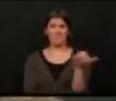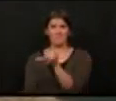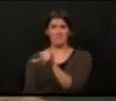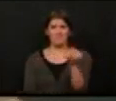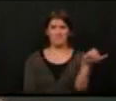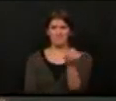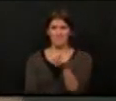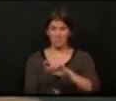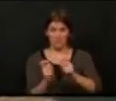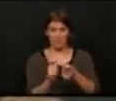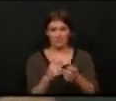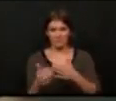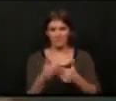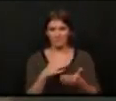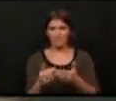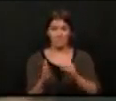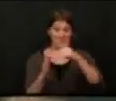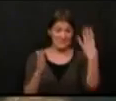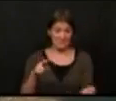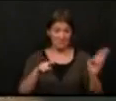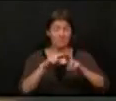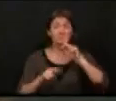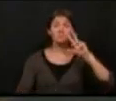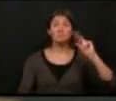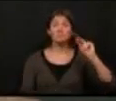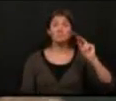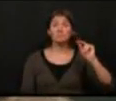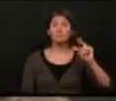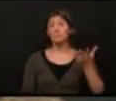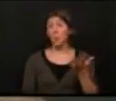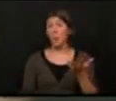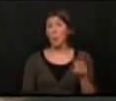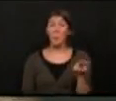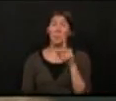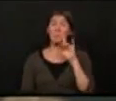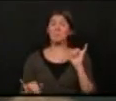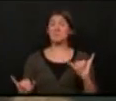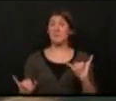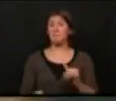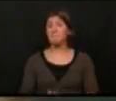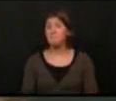actually an expense going to the single stream under the current proposals.